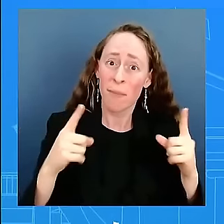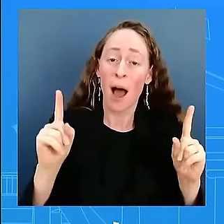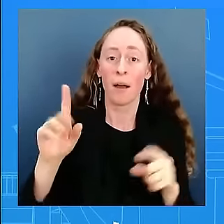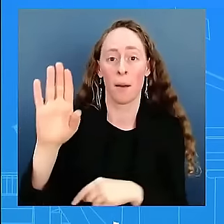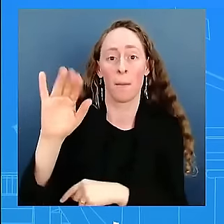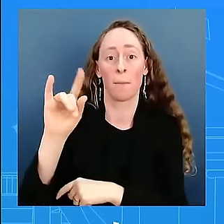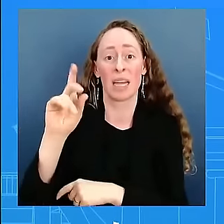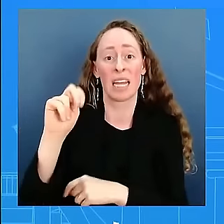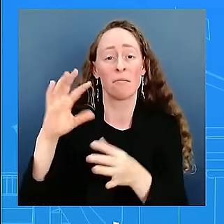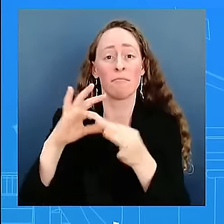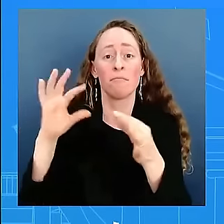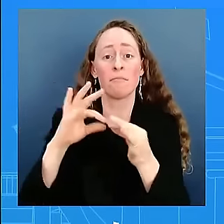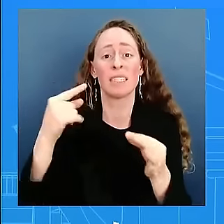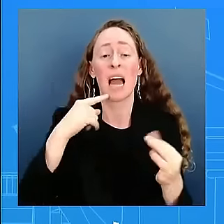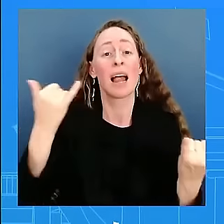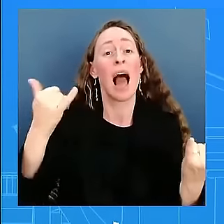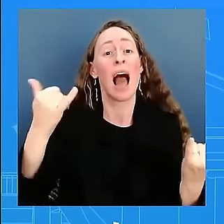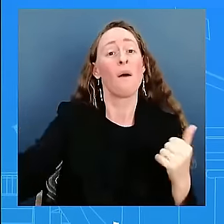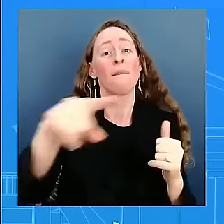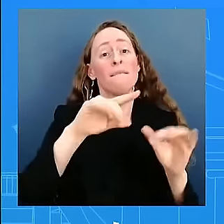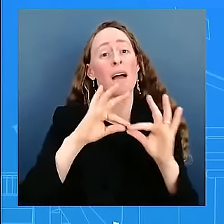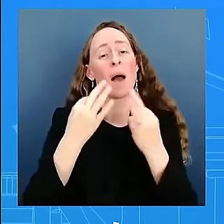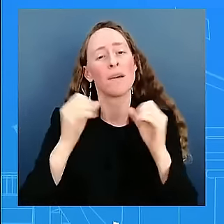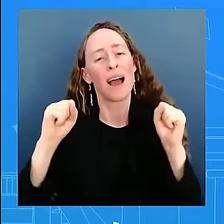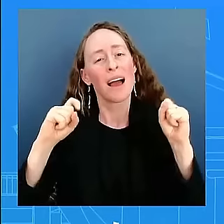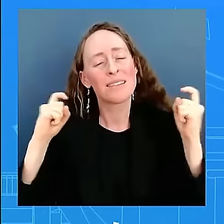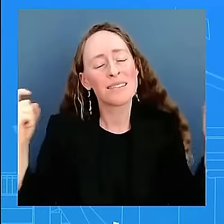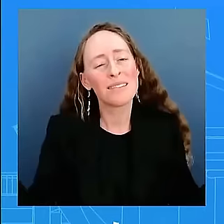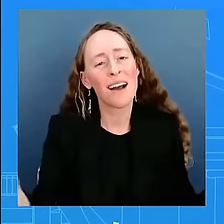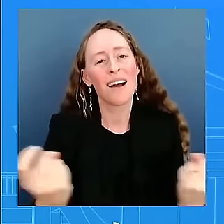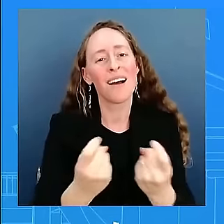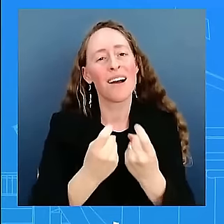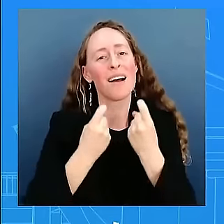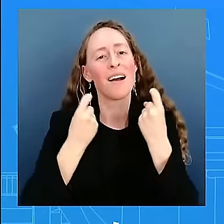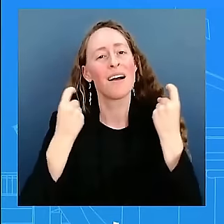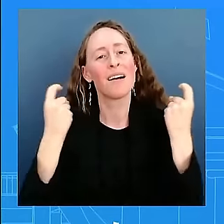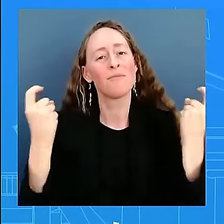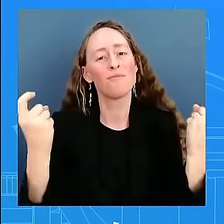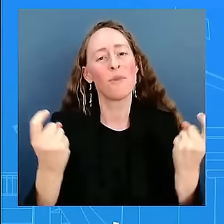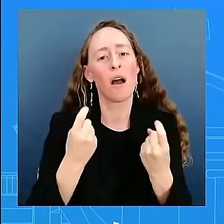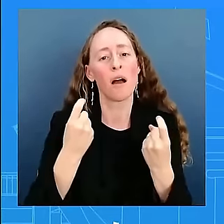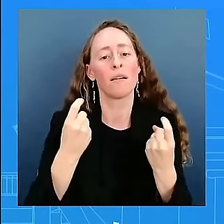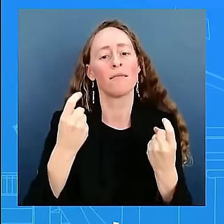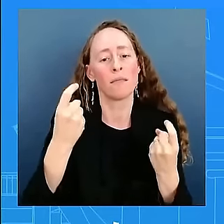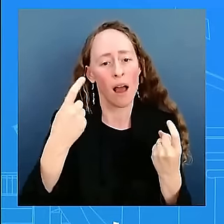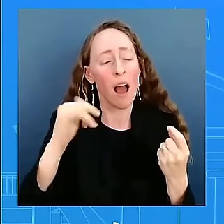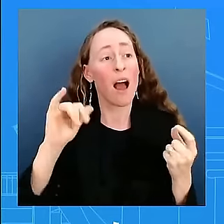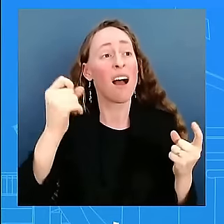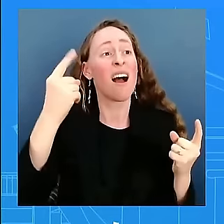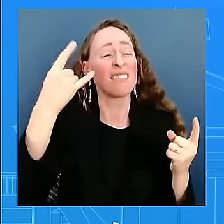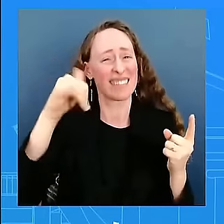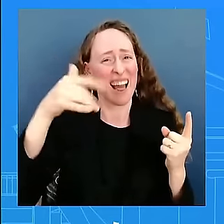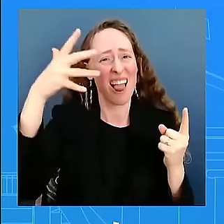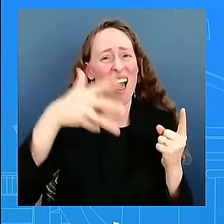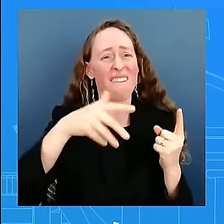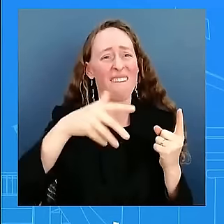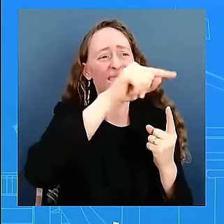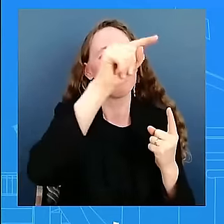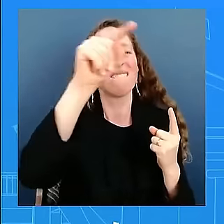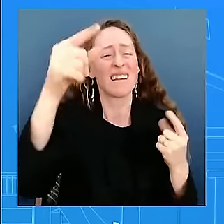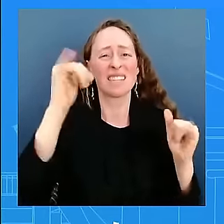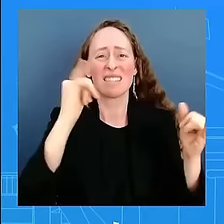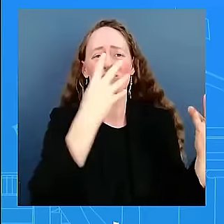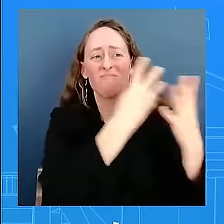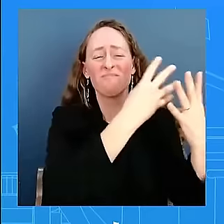remember all those still wrongfully detained or held hostage around the world and reaffirm our pledge to